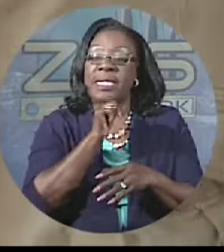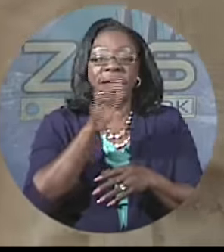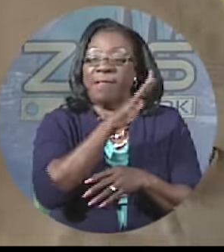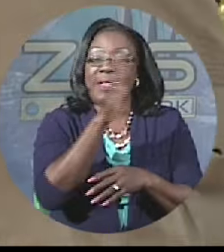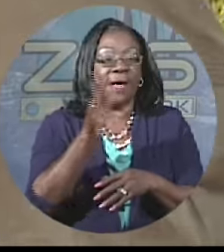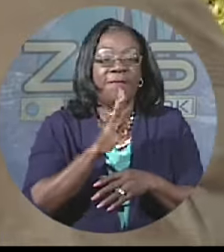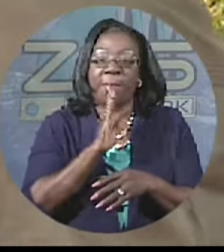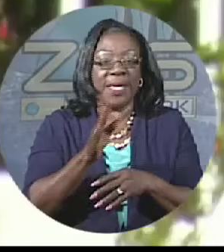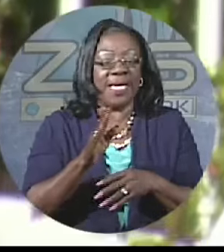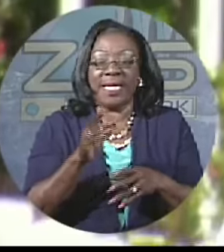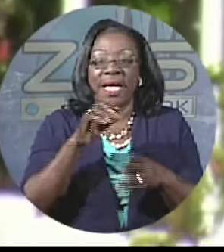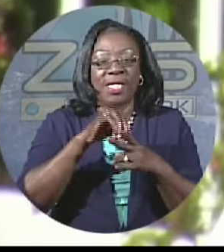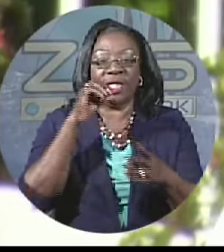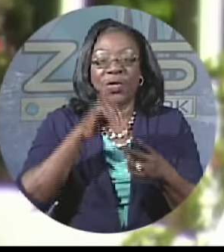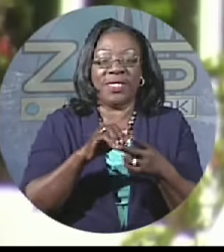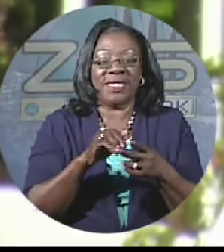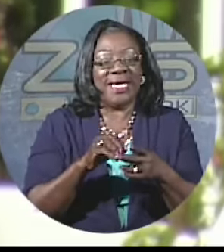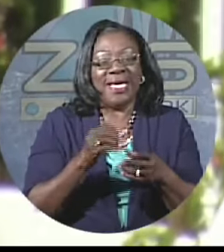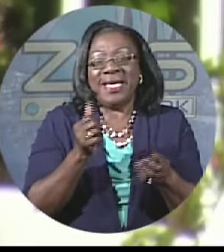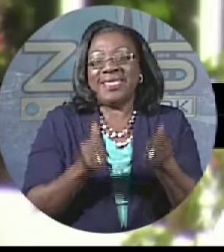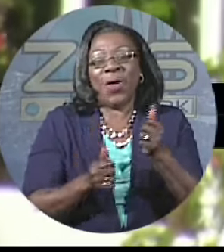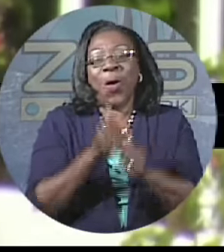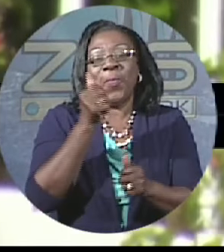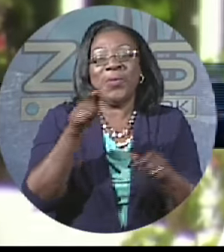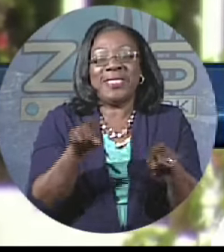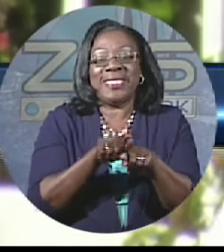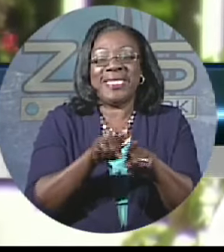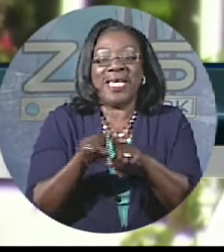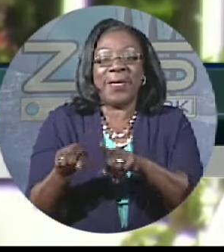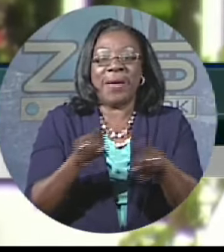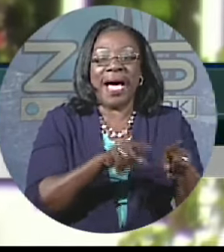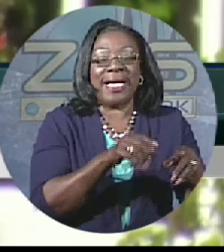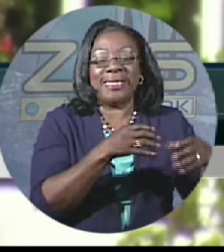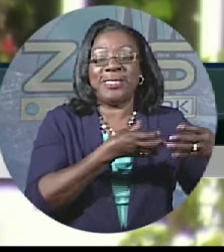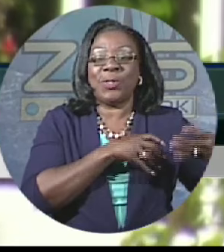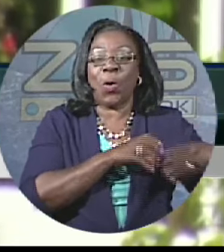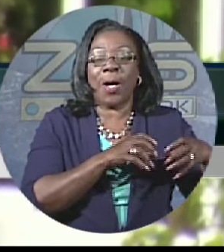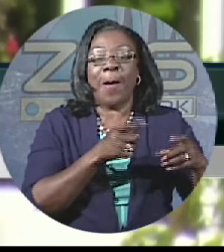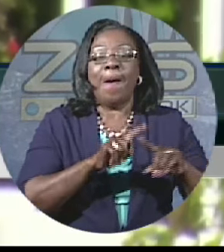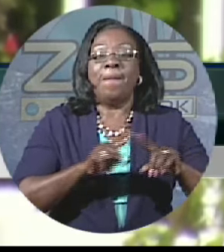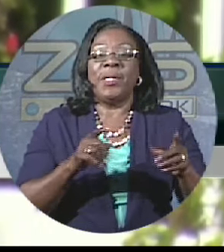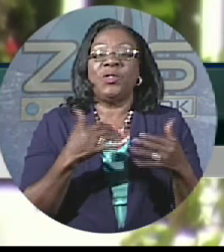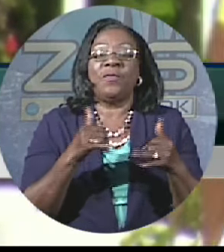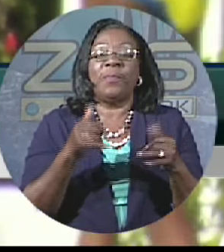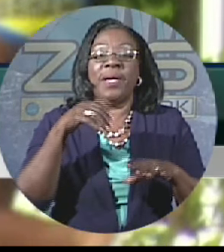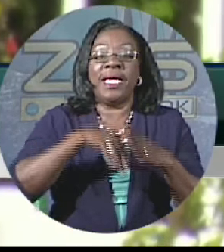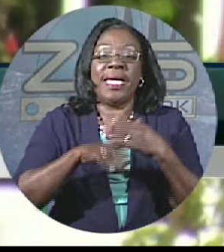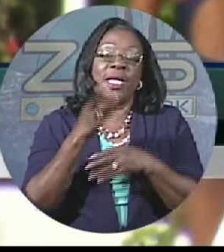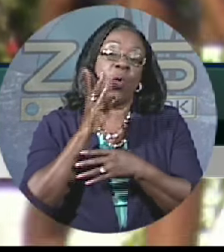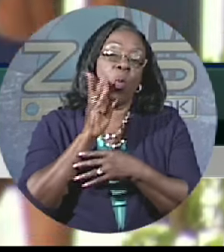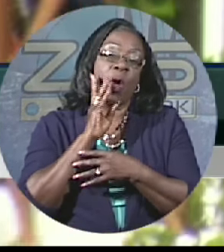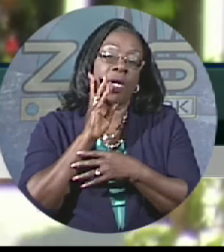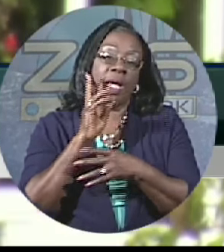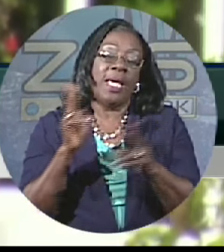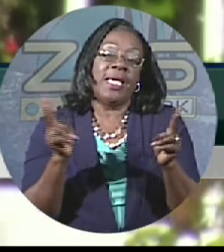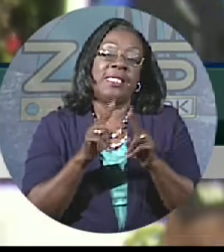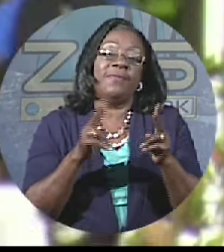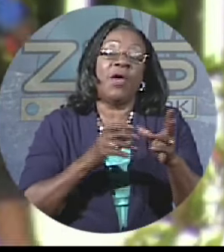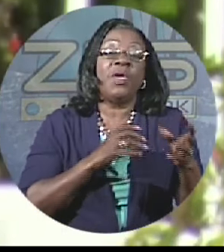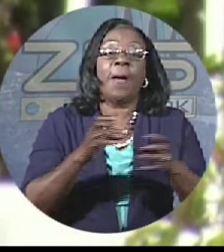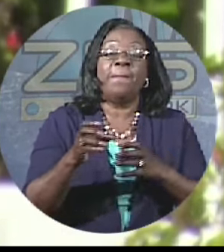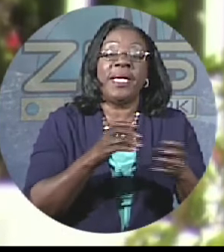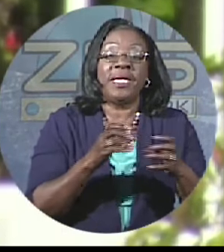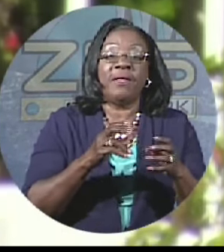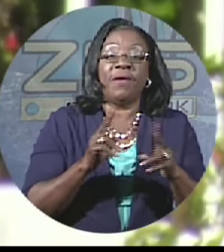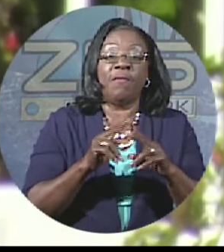them. It's almost like soccer, but in the water, and you have to use your hands instead of your feet. It's really competitive, it's really aggressive, and you